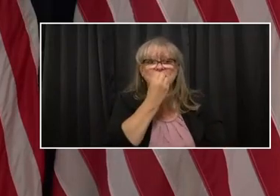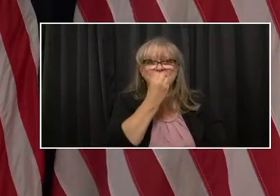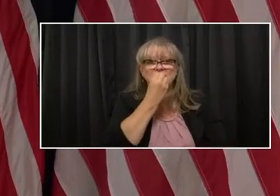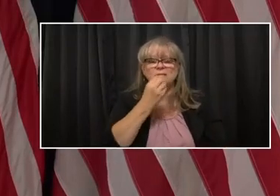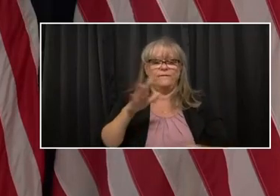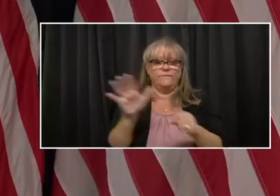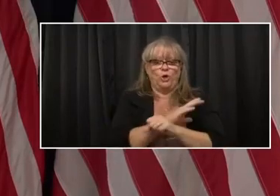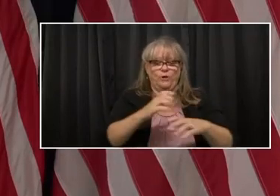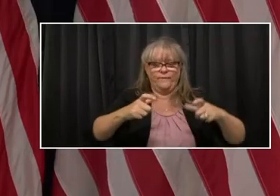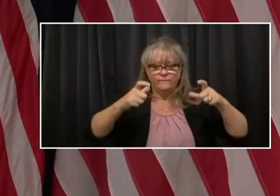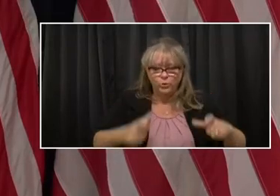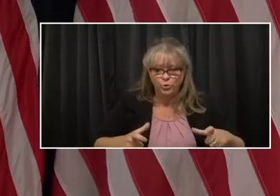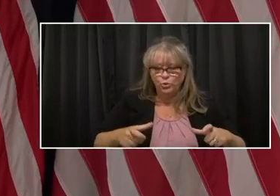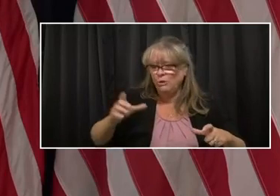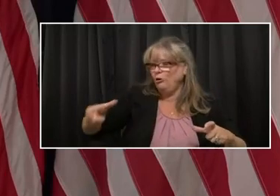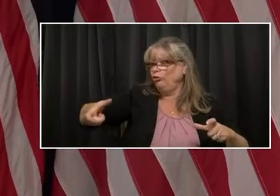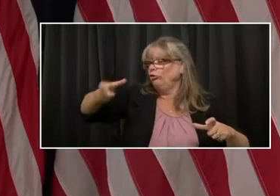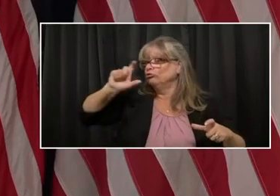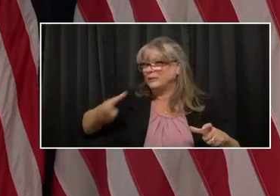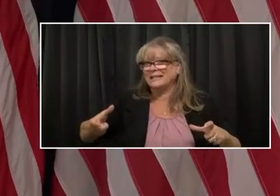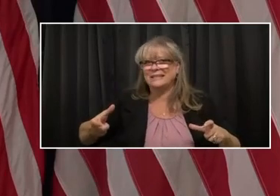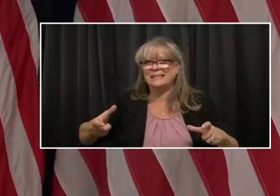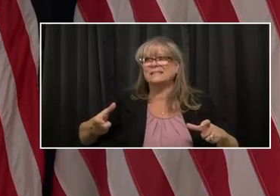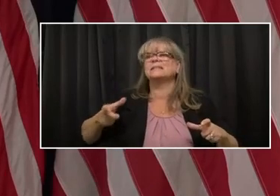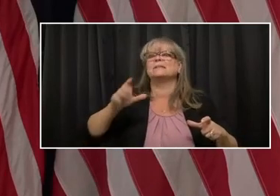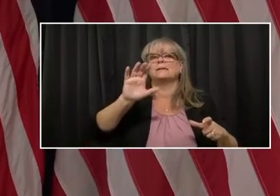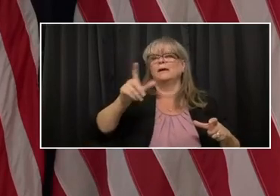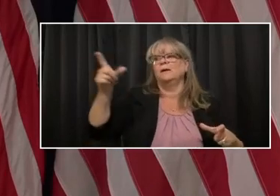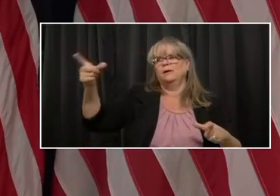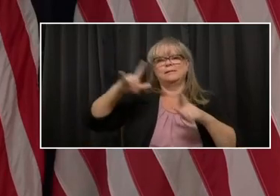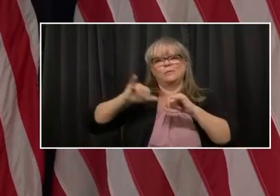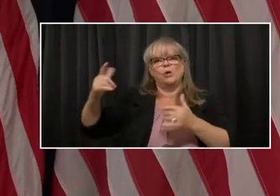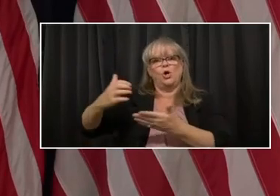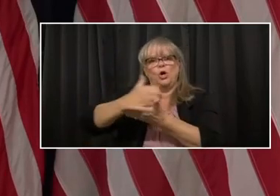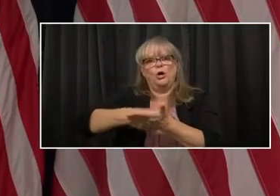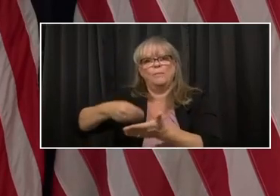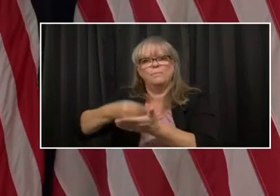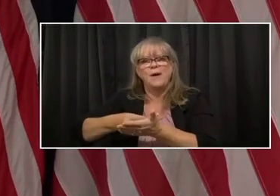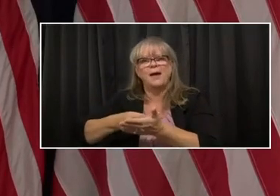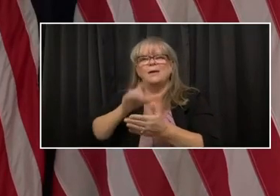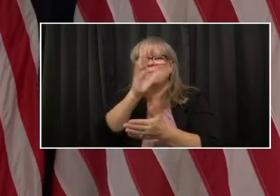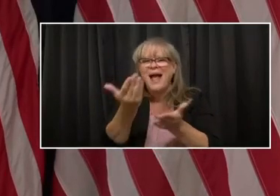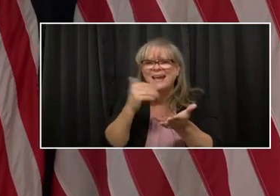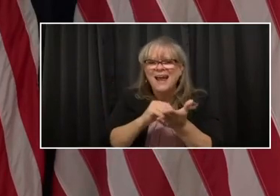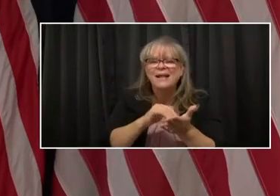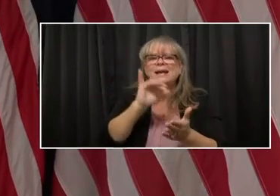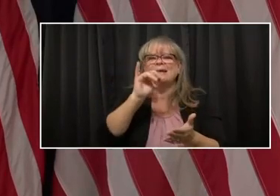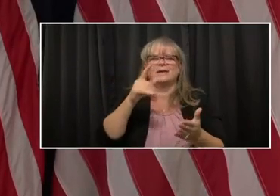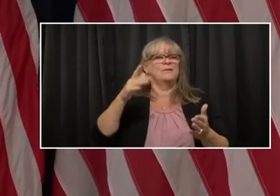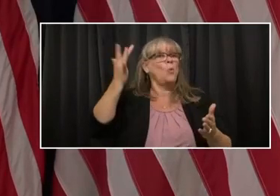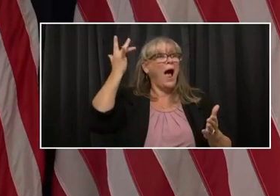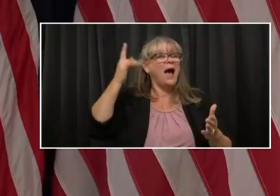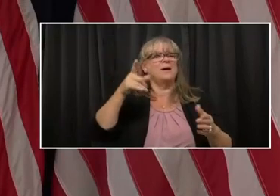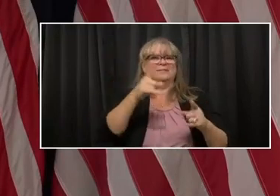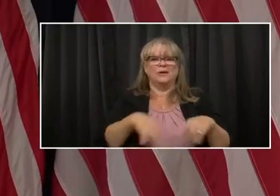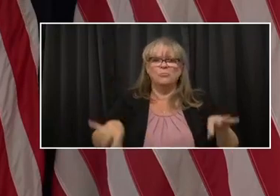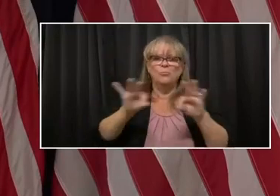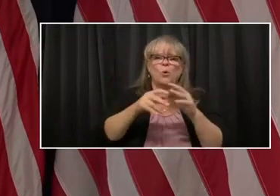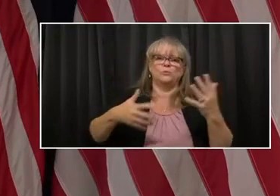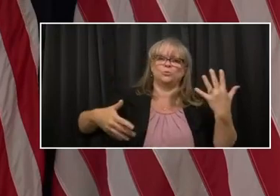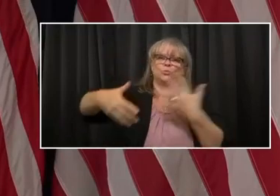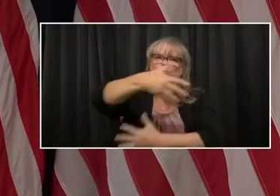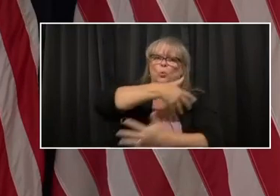So if you're coming with 6 people, are you sitting at a table facing each other with the people you came with and hanging out and having a good time? And then